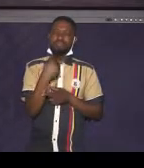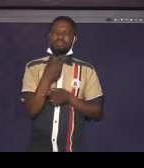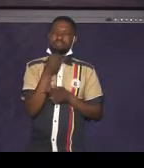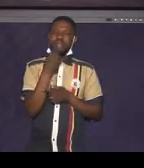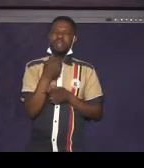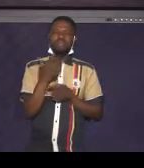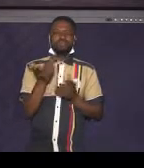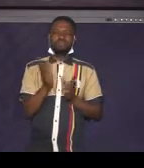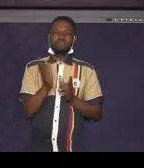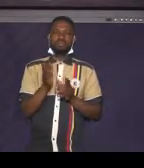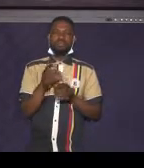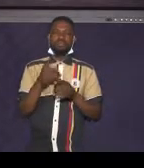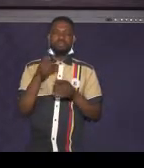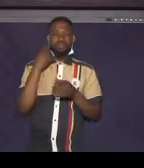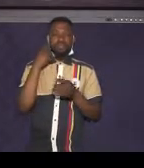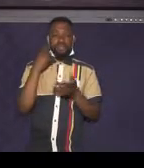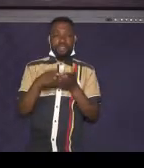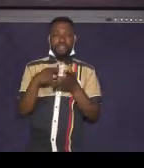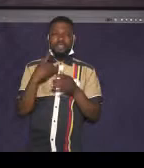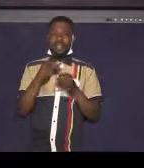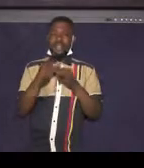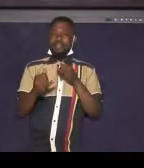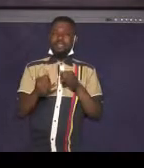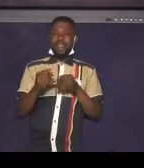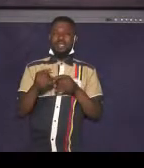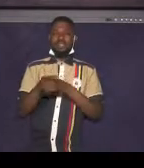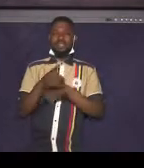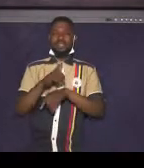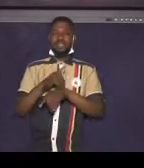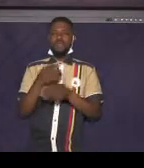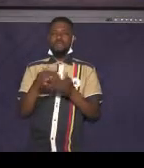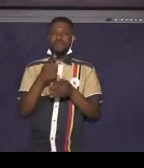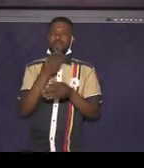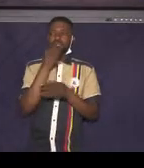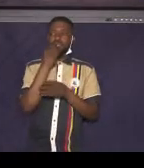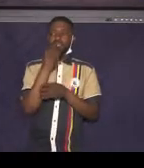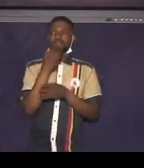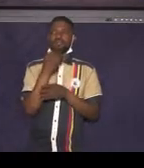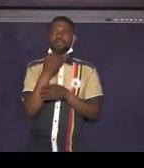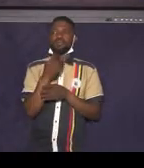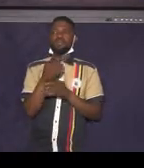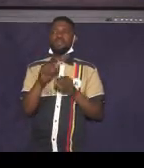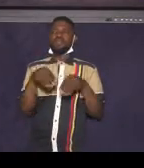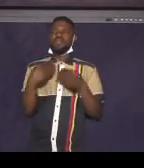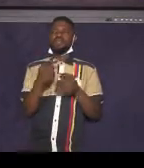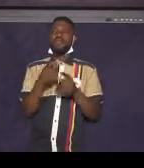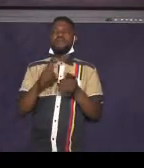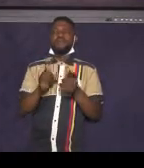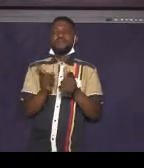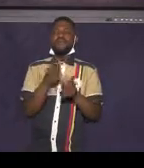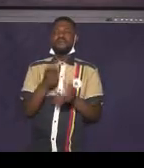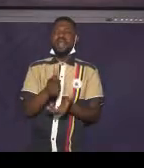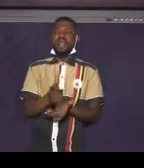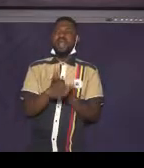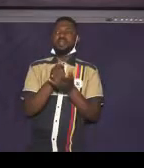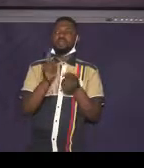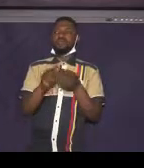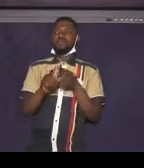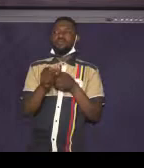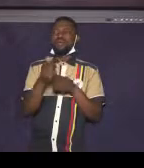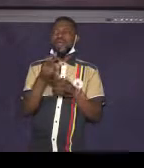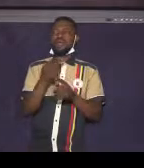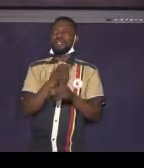not consume an expired food. Give first aid to an injured person. So